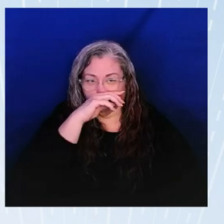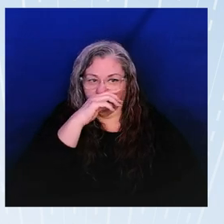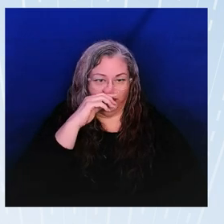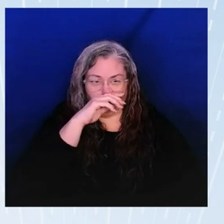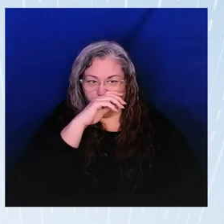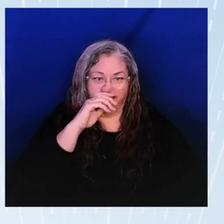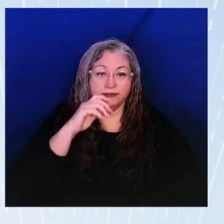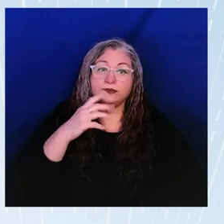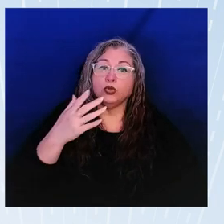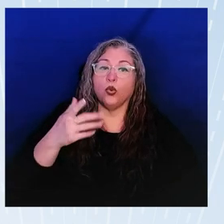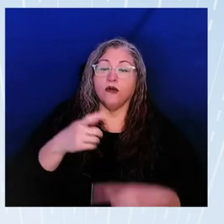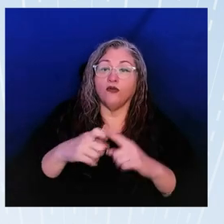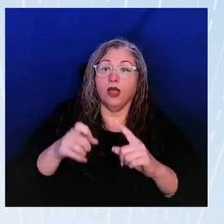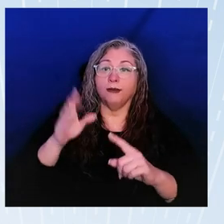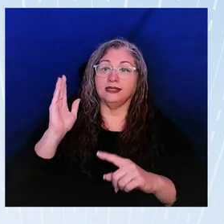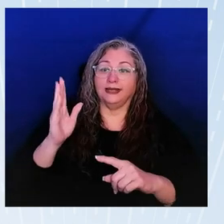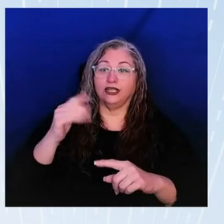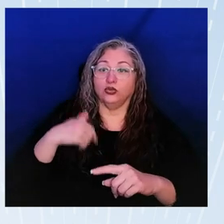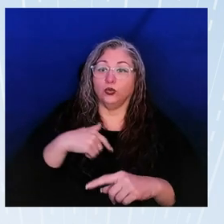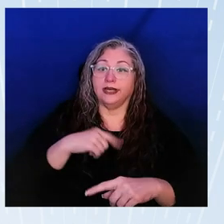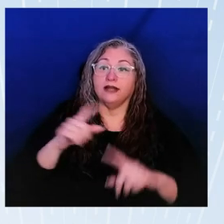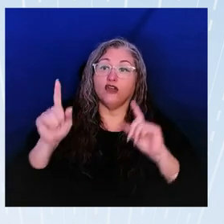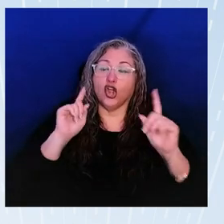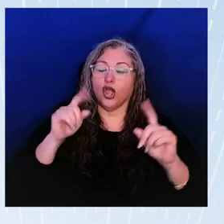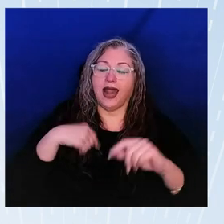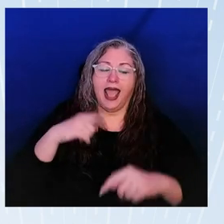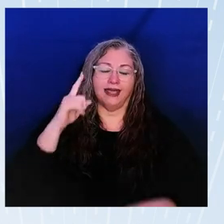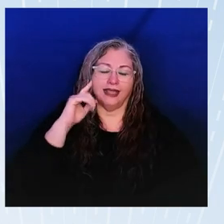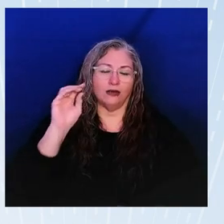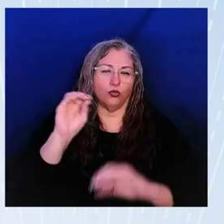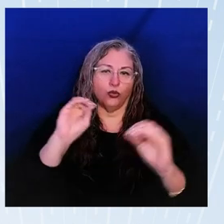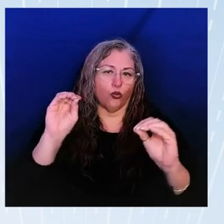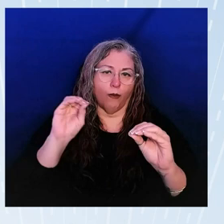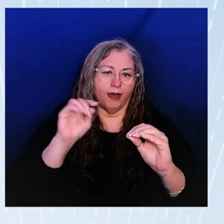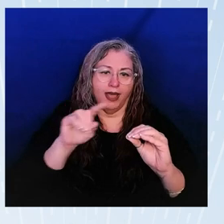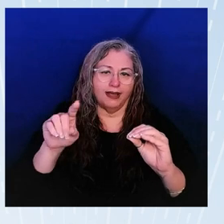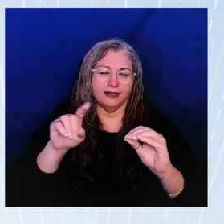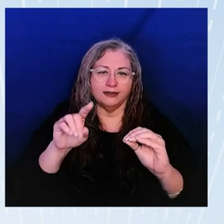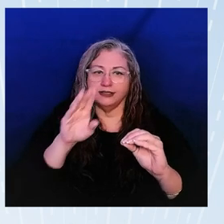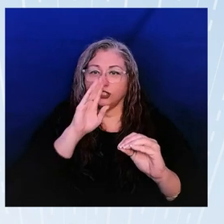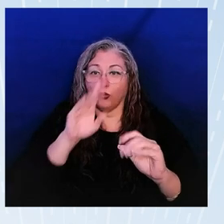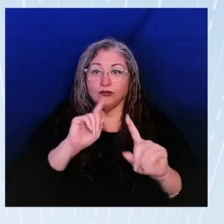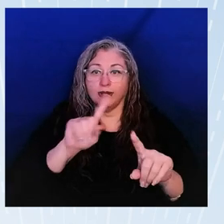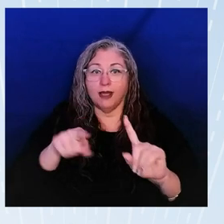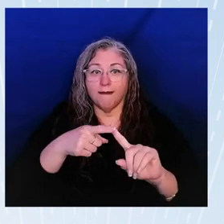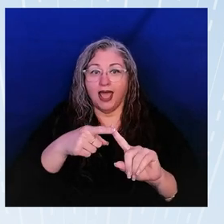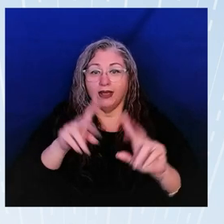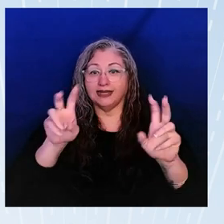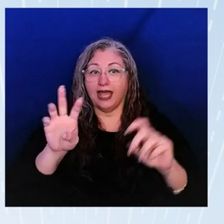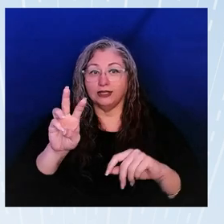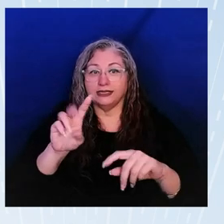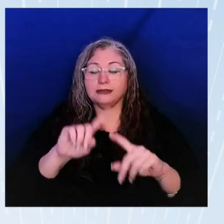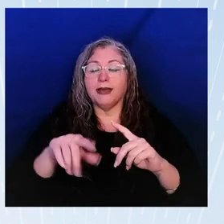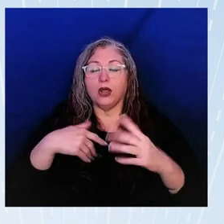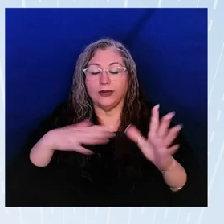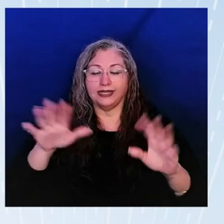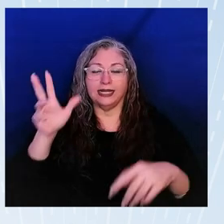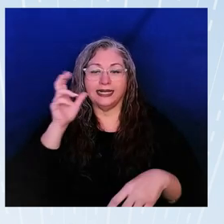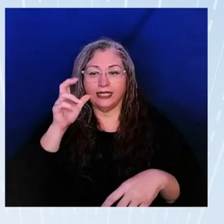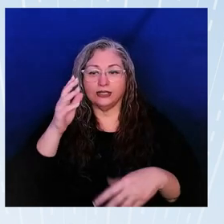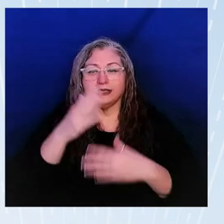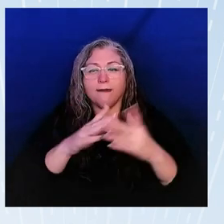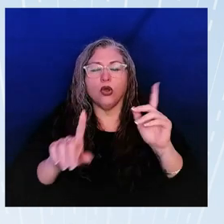So from the speakers that we did hear from, I don't think we had a direct response about Title VI, but we did hear that we had some questions